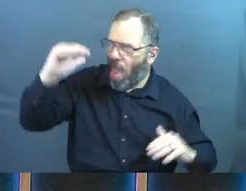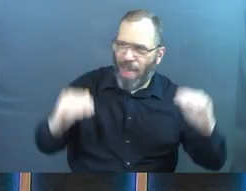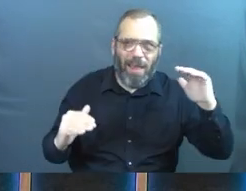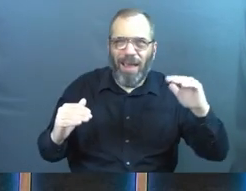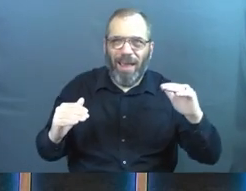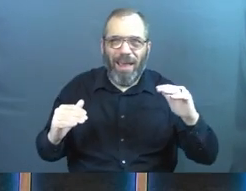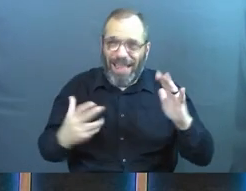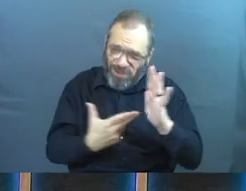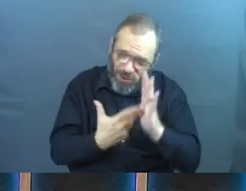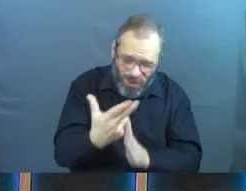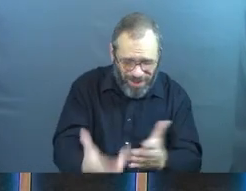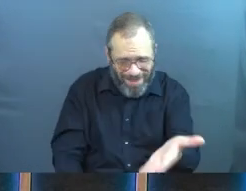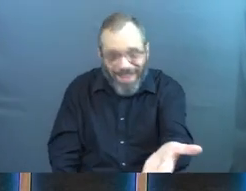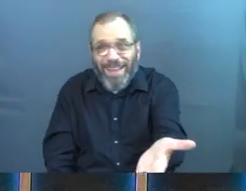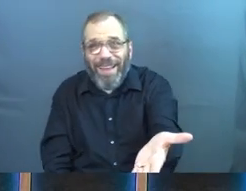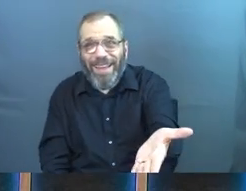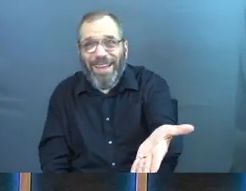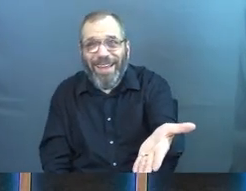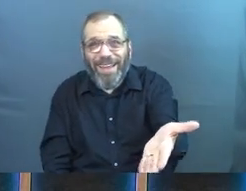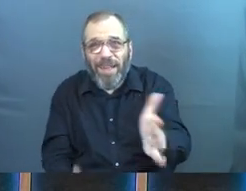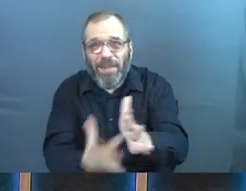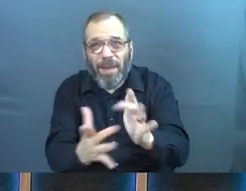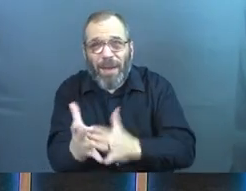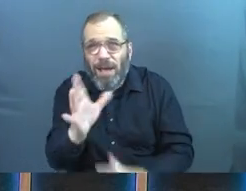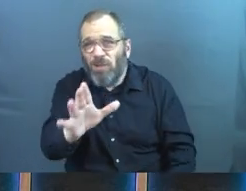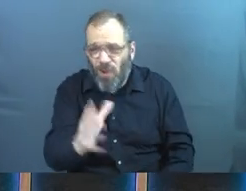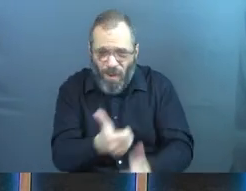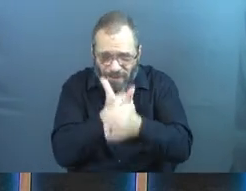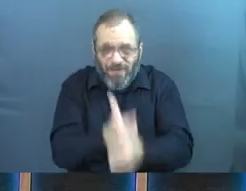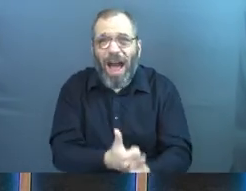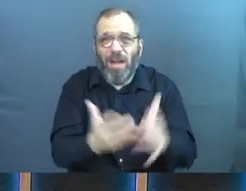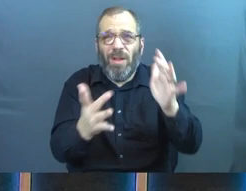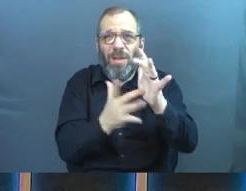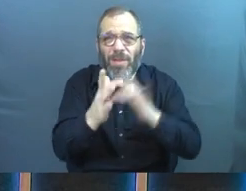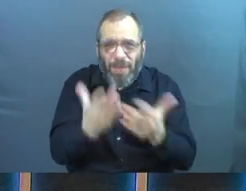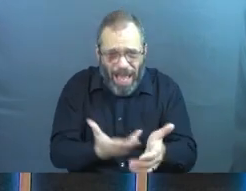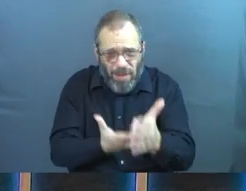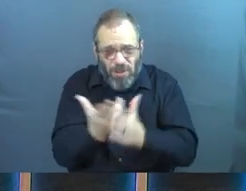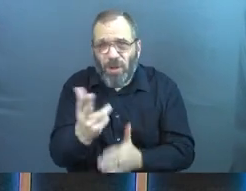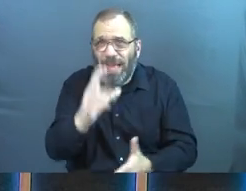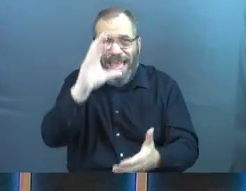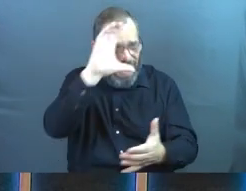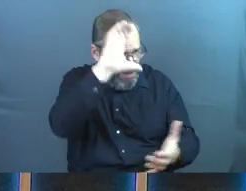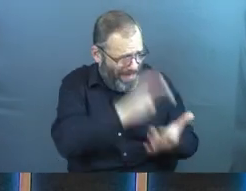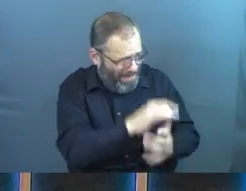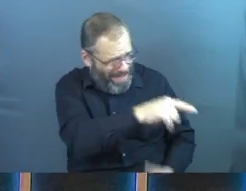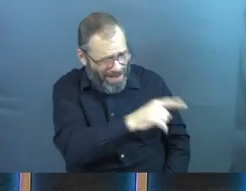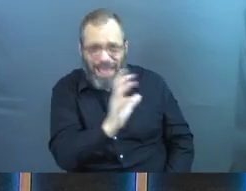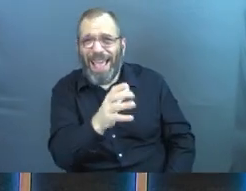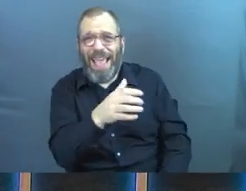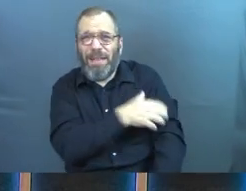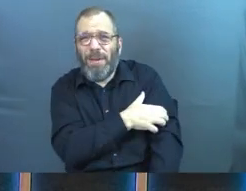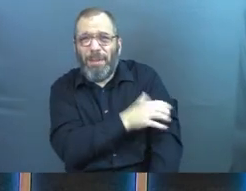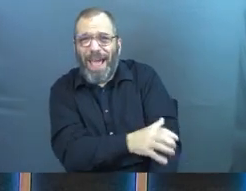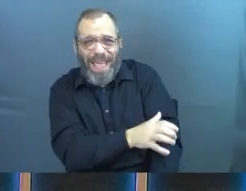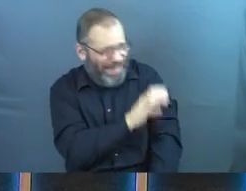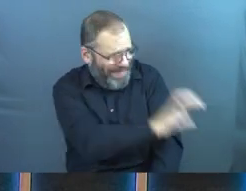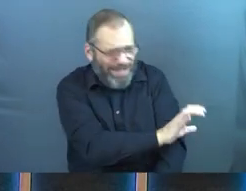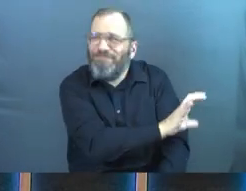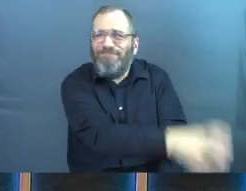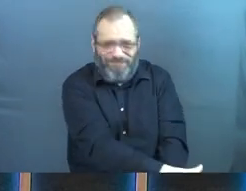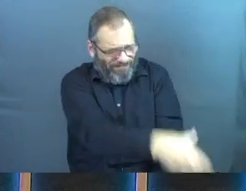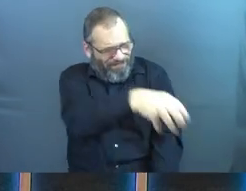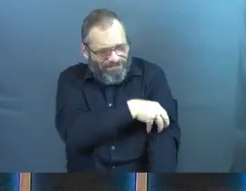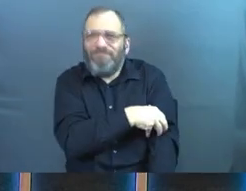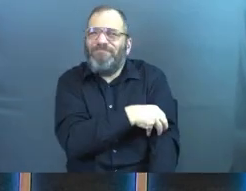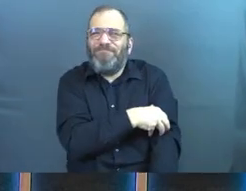And so that's the truth. And so you got to walk in the truth today and stop believing him and stop giving him power.